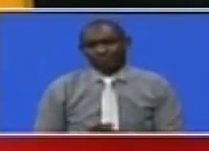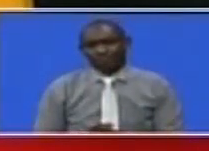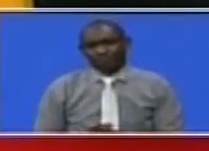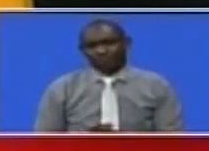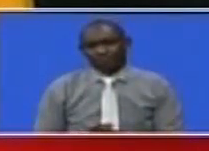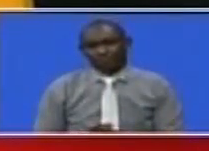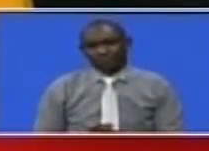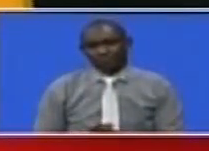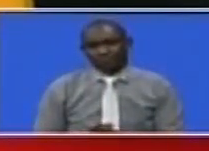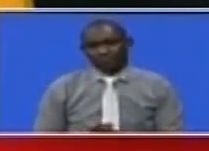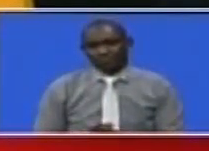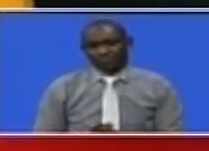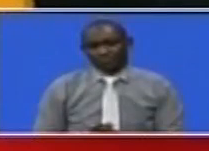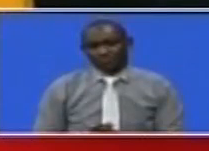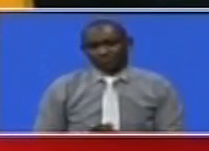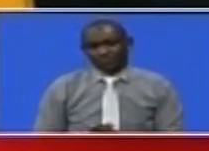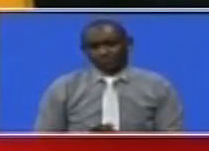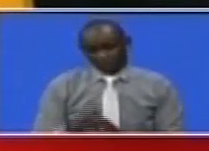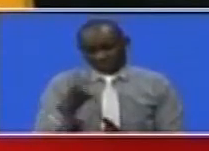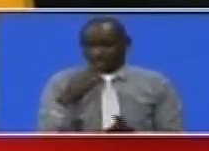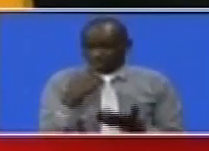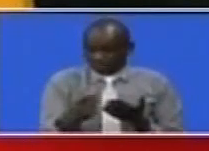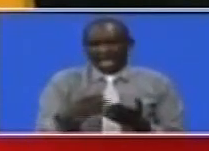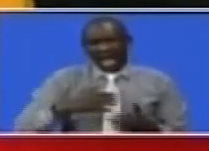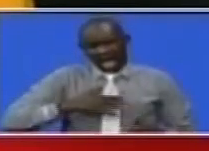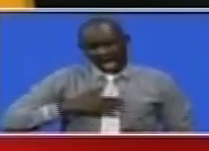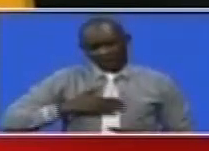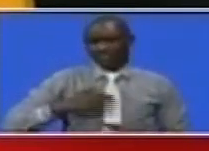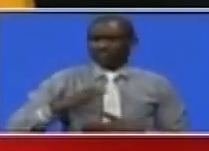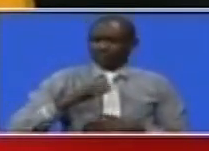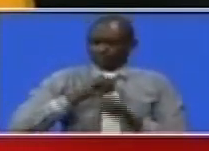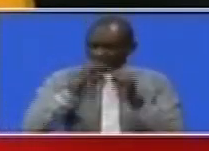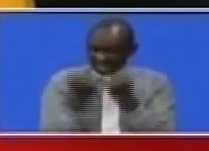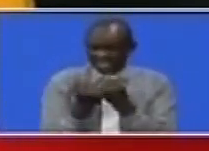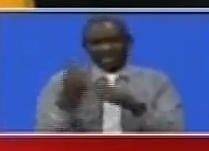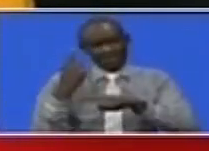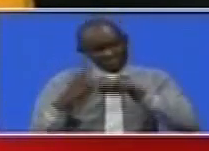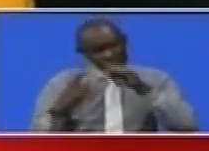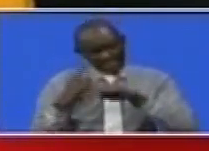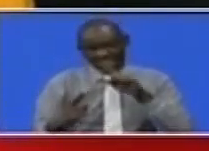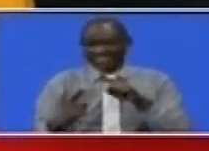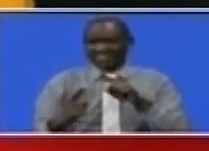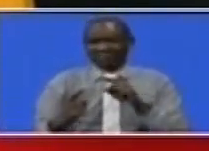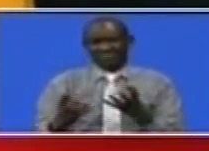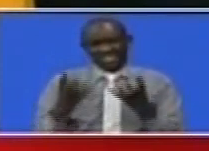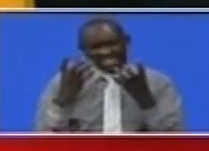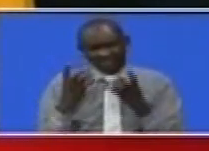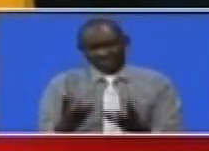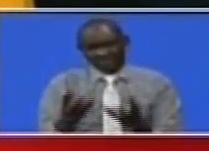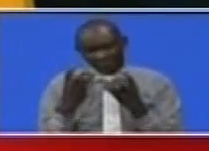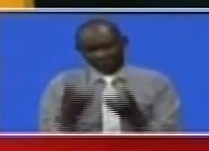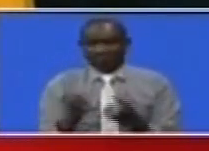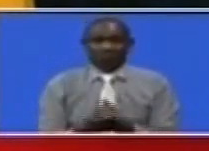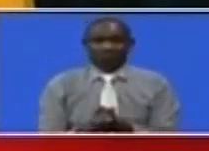To the extent that our societies experience divisions, whether